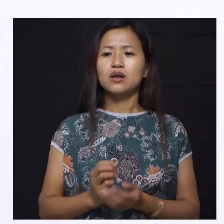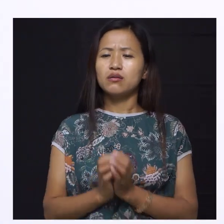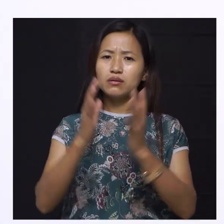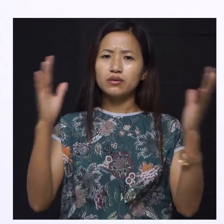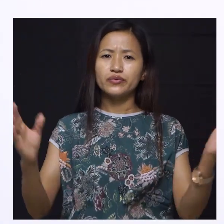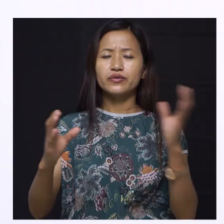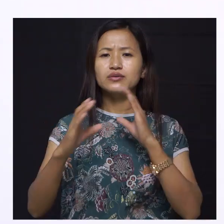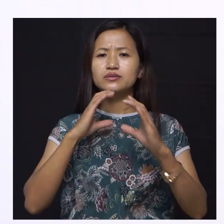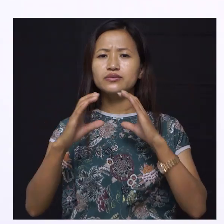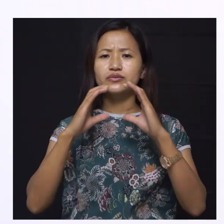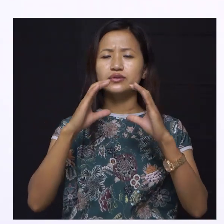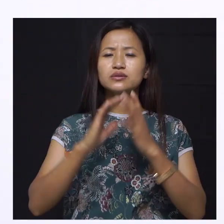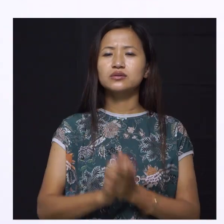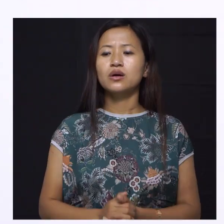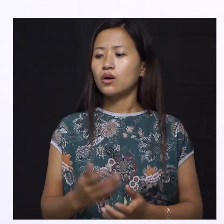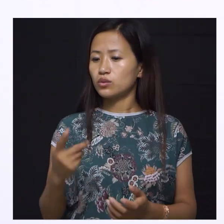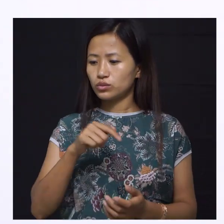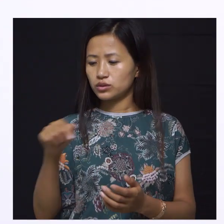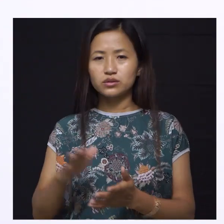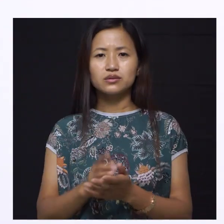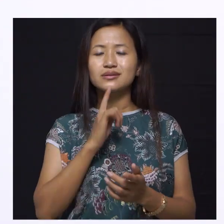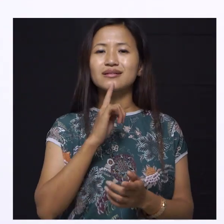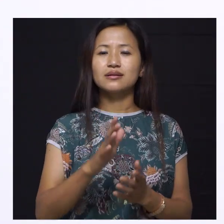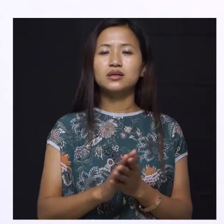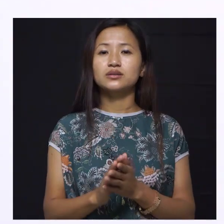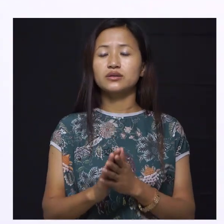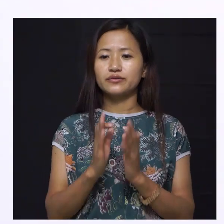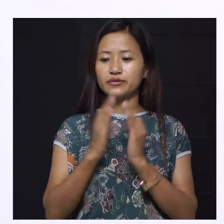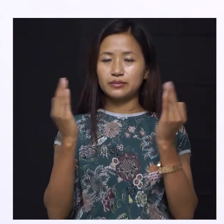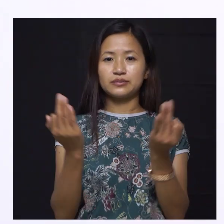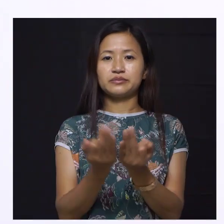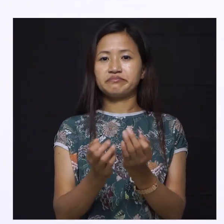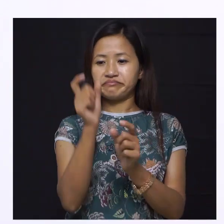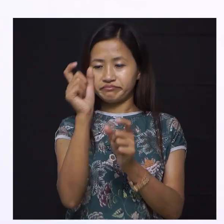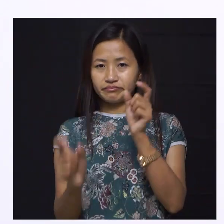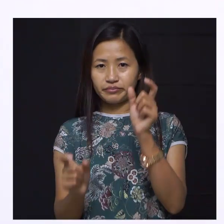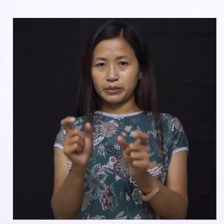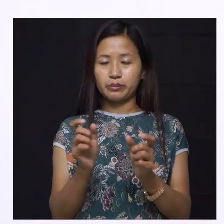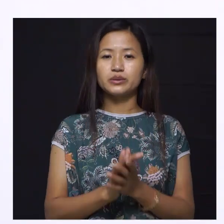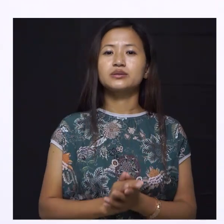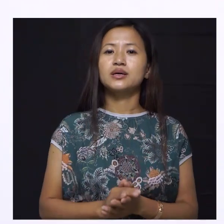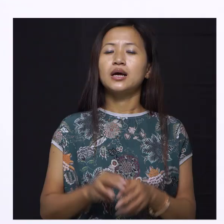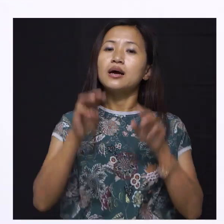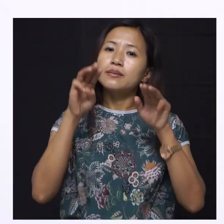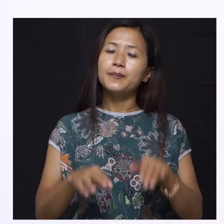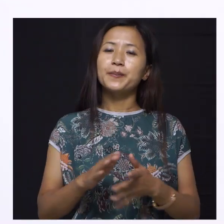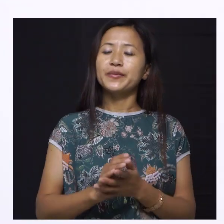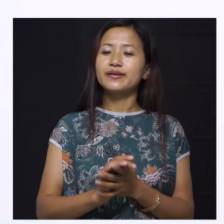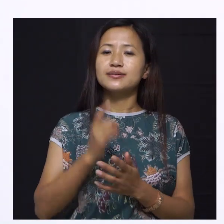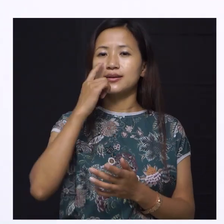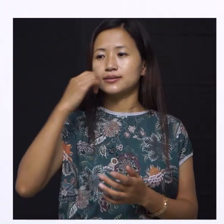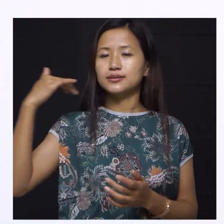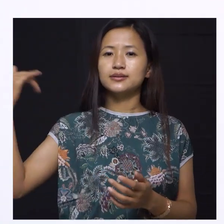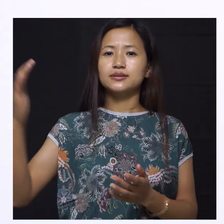right? Which you cannot tell any other family members. Even though there might be some agreements between you, sisters, I think,